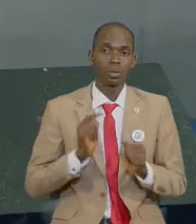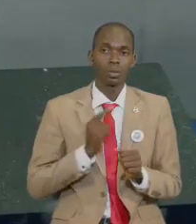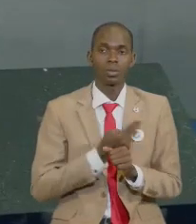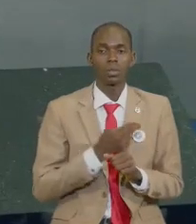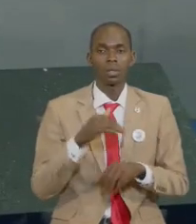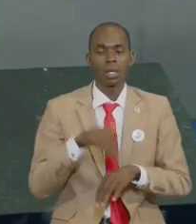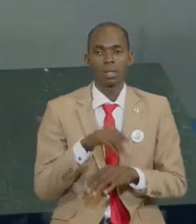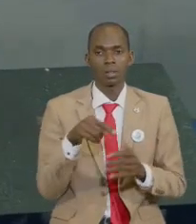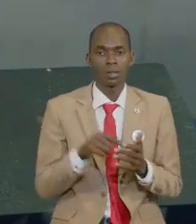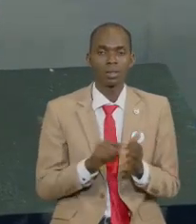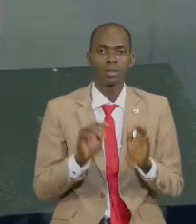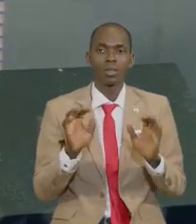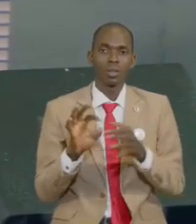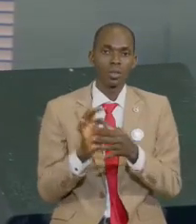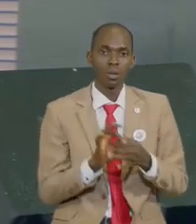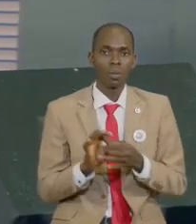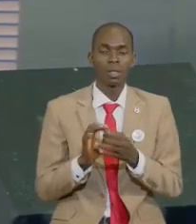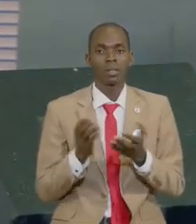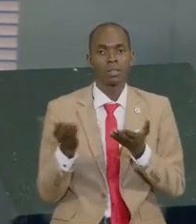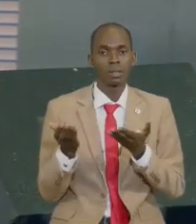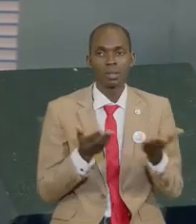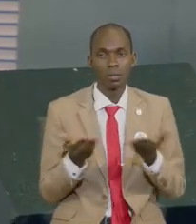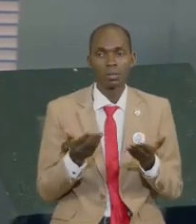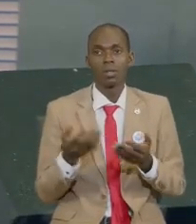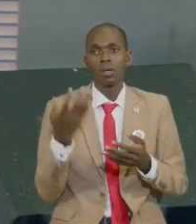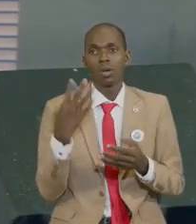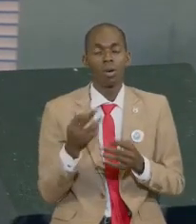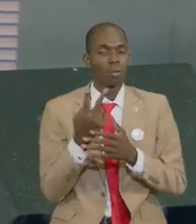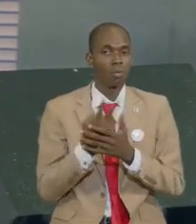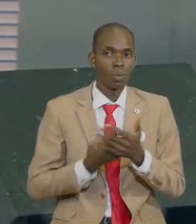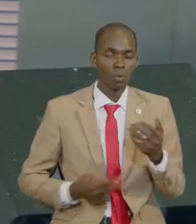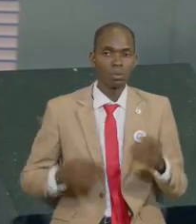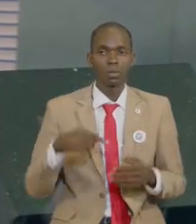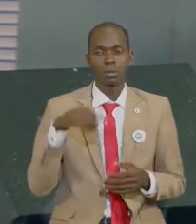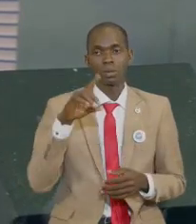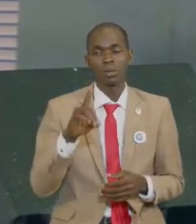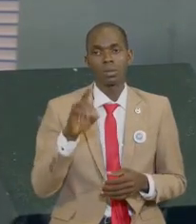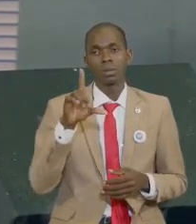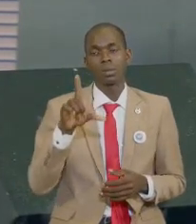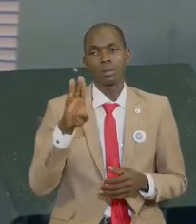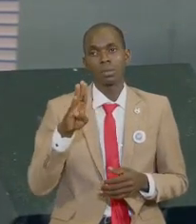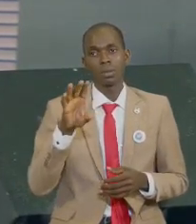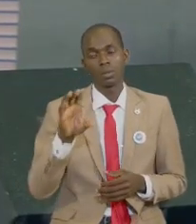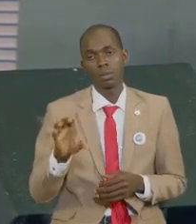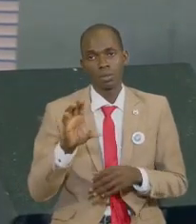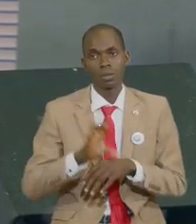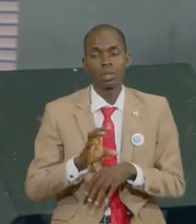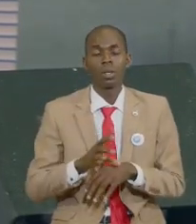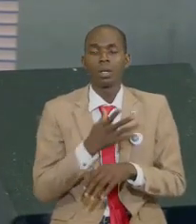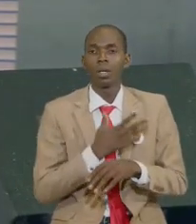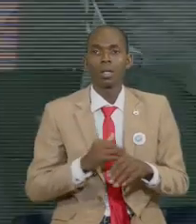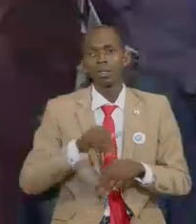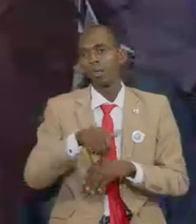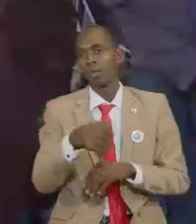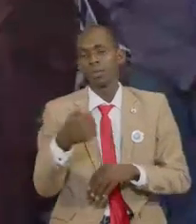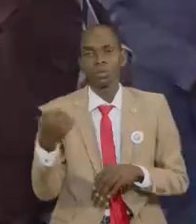service of both Deeper Life and the other churches as well. Nous apprécions vraiment que vous ayez